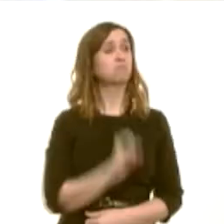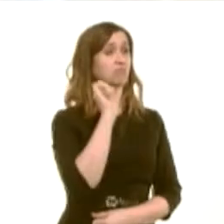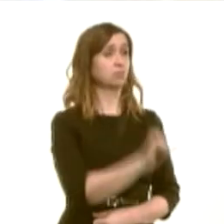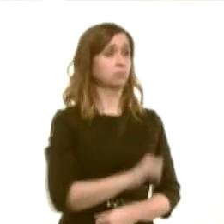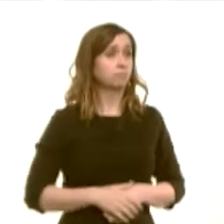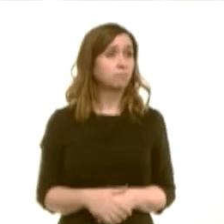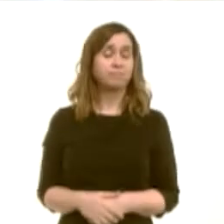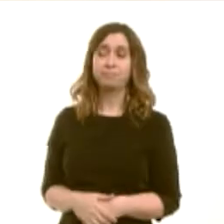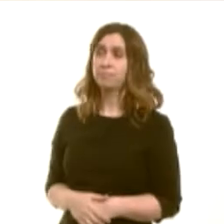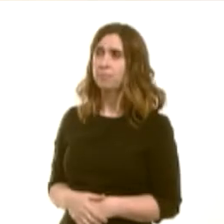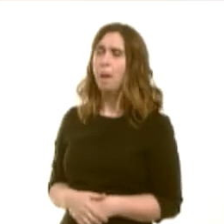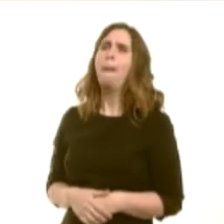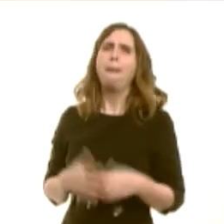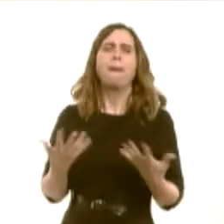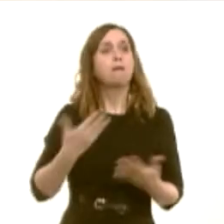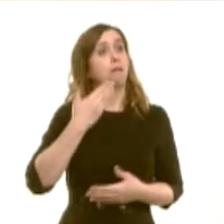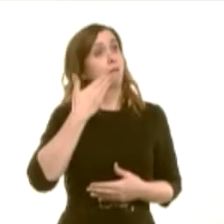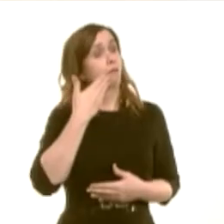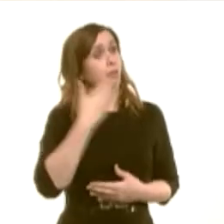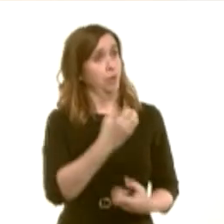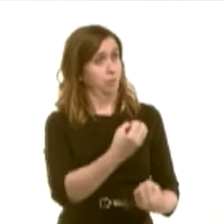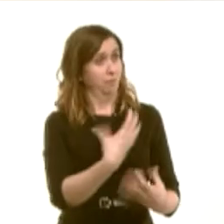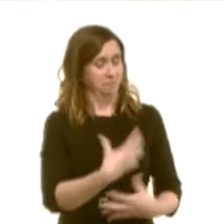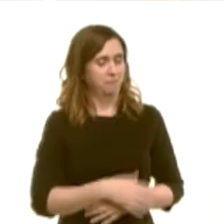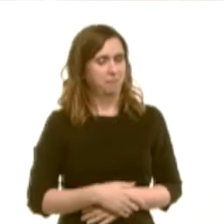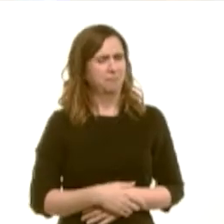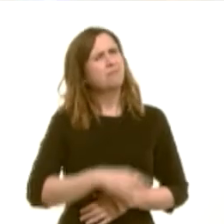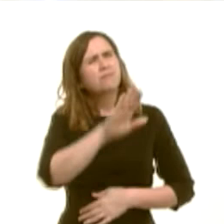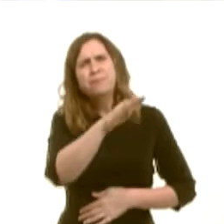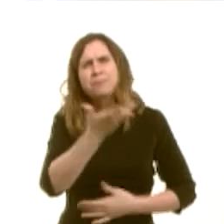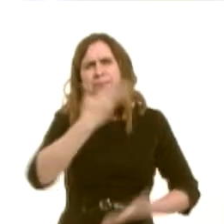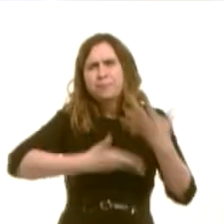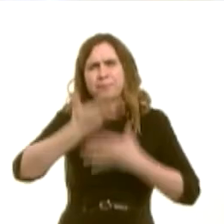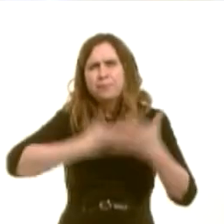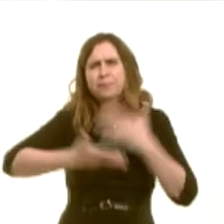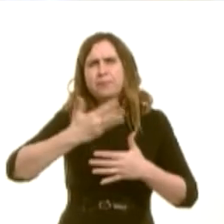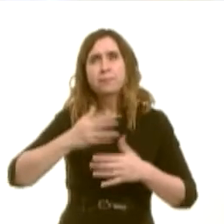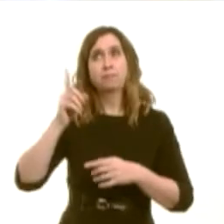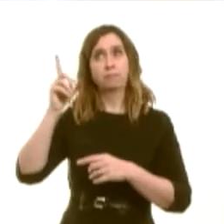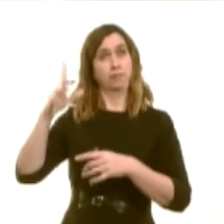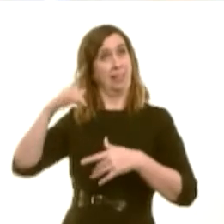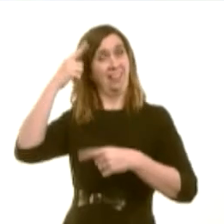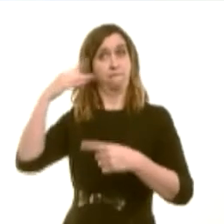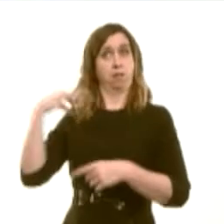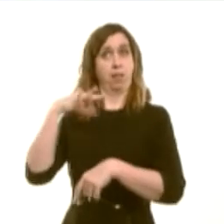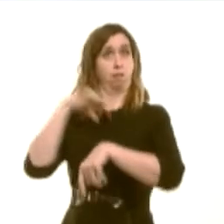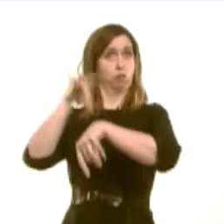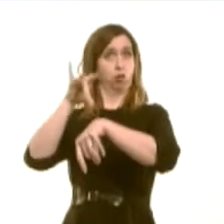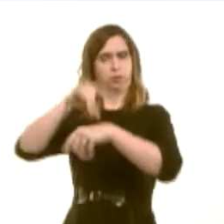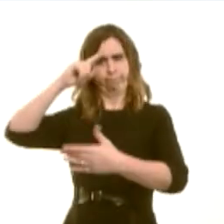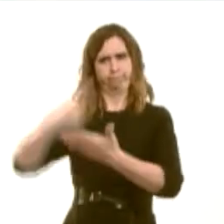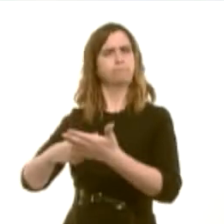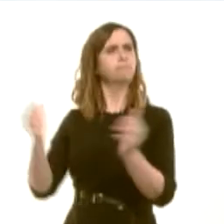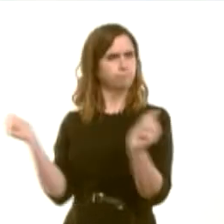Well, thank you, First Minister. Could you explain then that if it has been deemed clinically appropriate that an individual